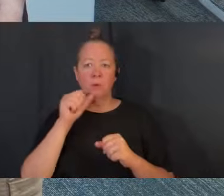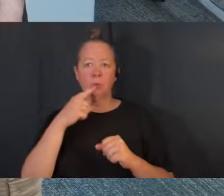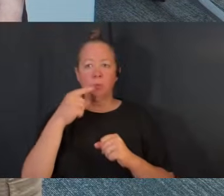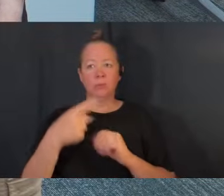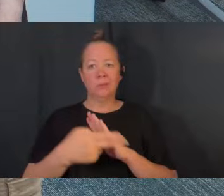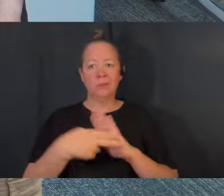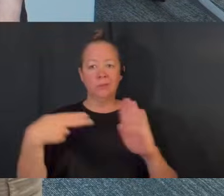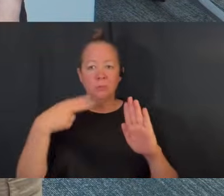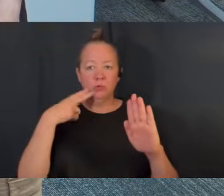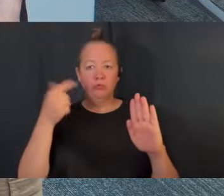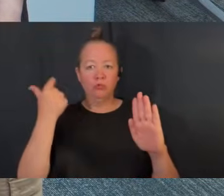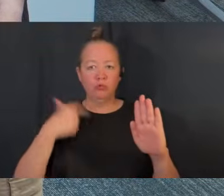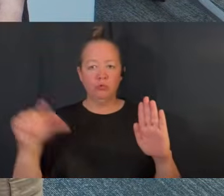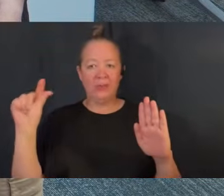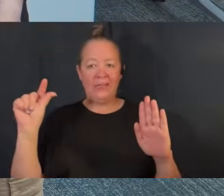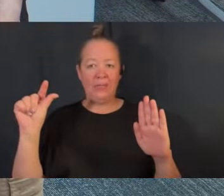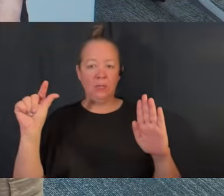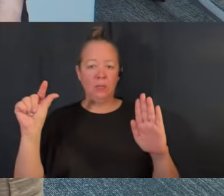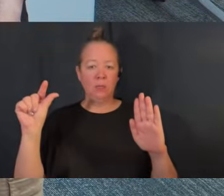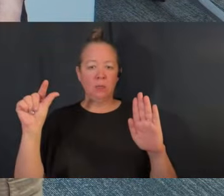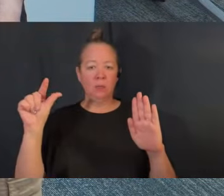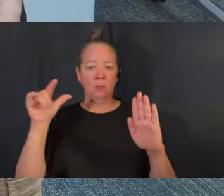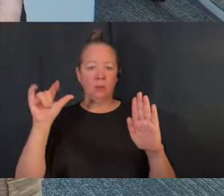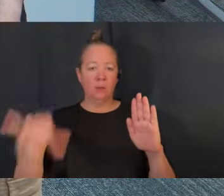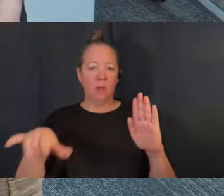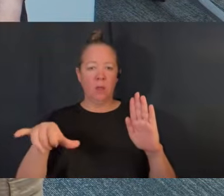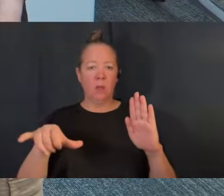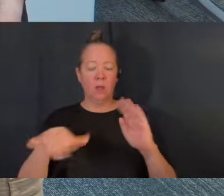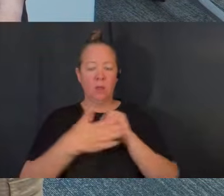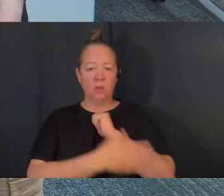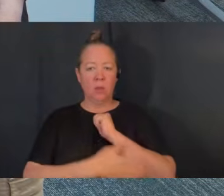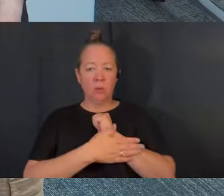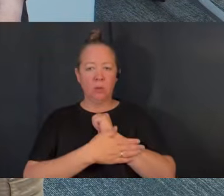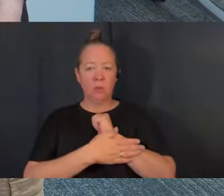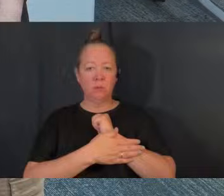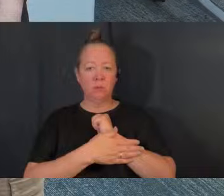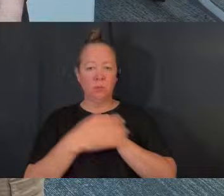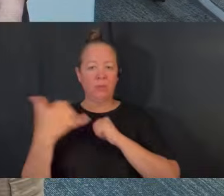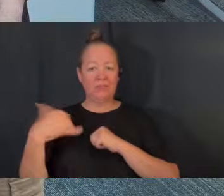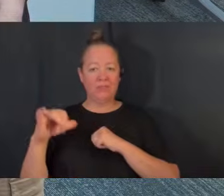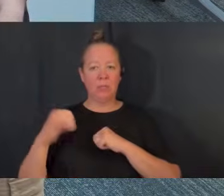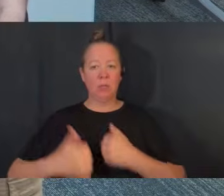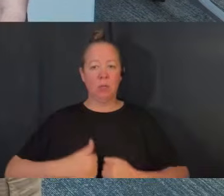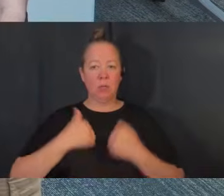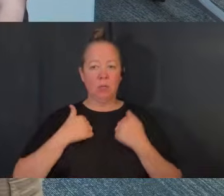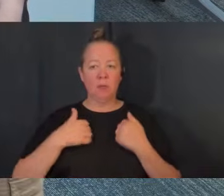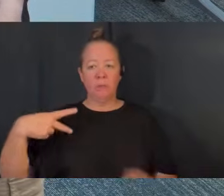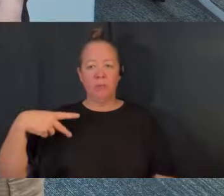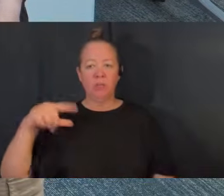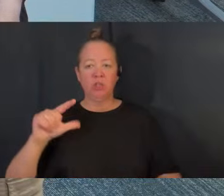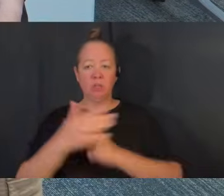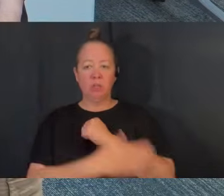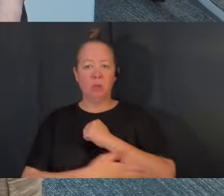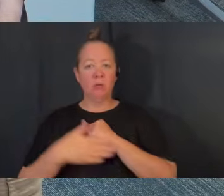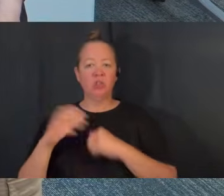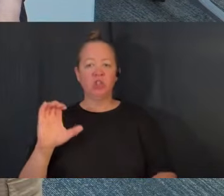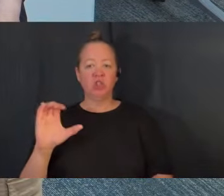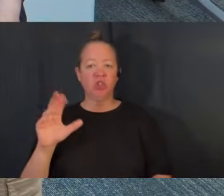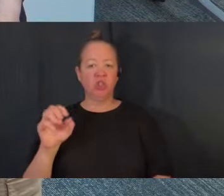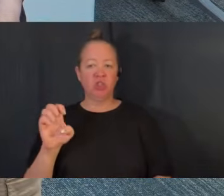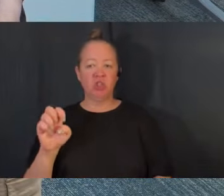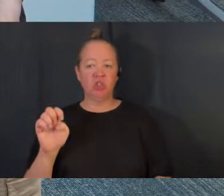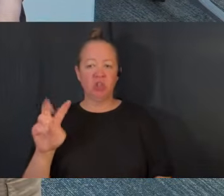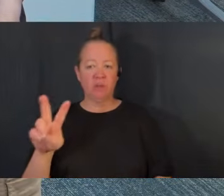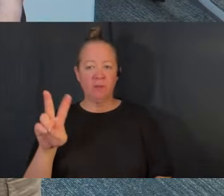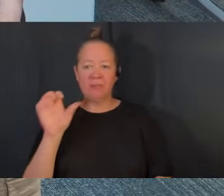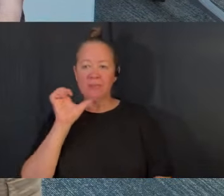of industrial 1 and 2, the county, we still live in Prince George's County. Cheverly's not independent. That is part of the